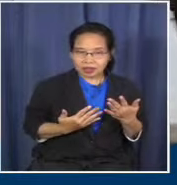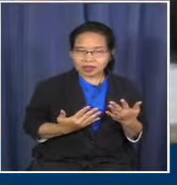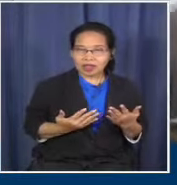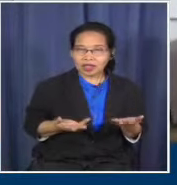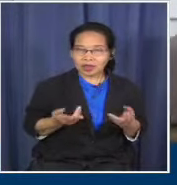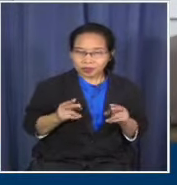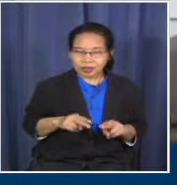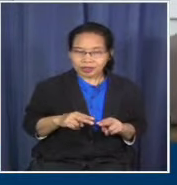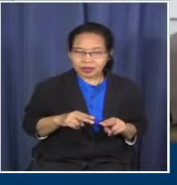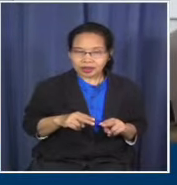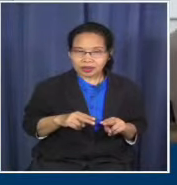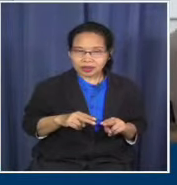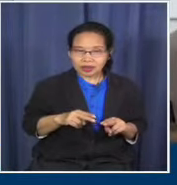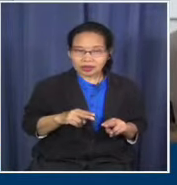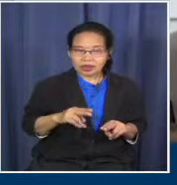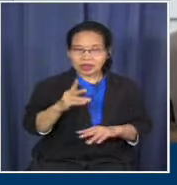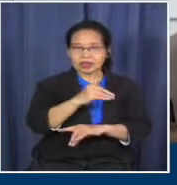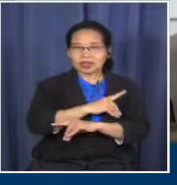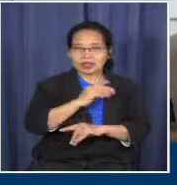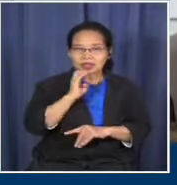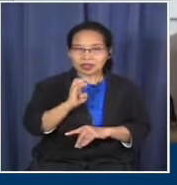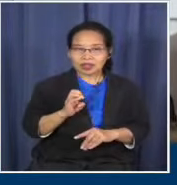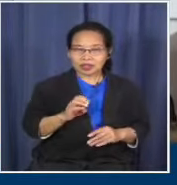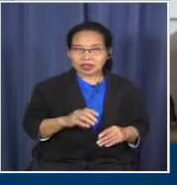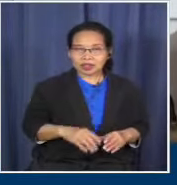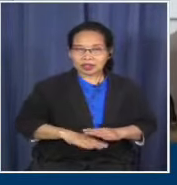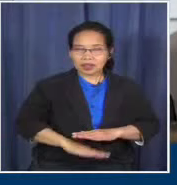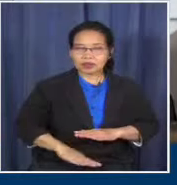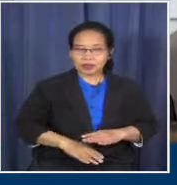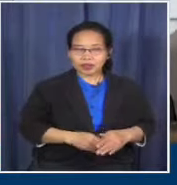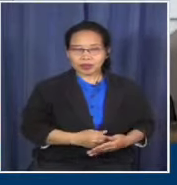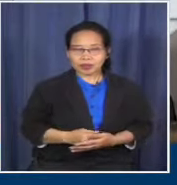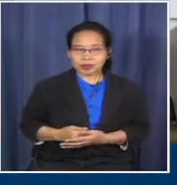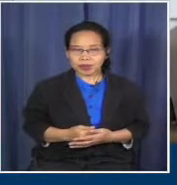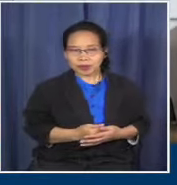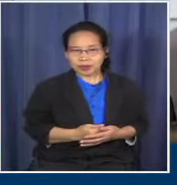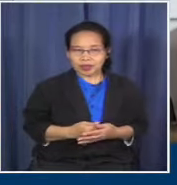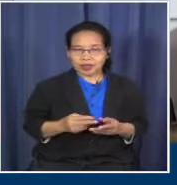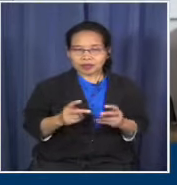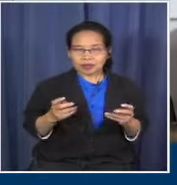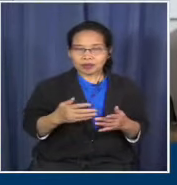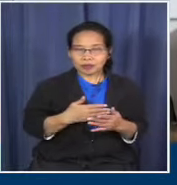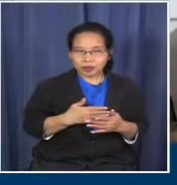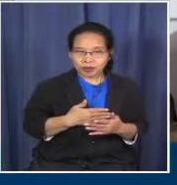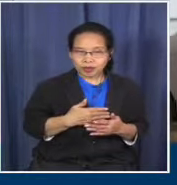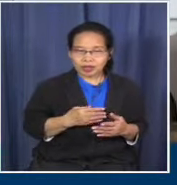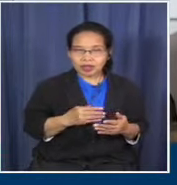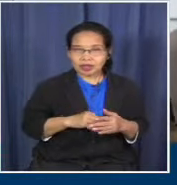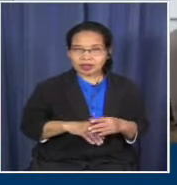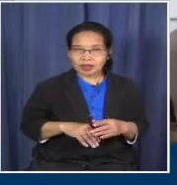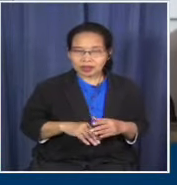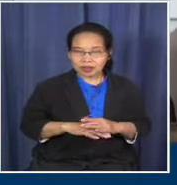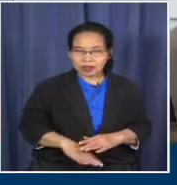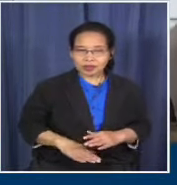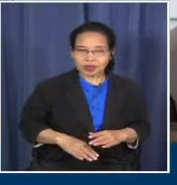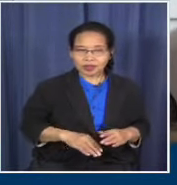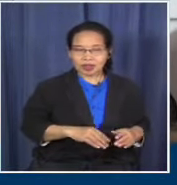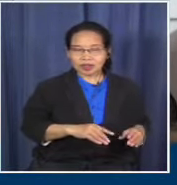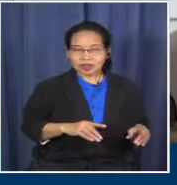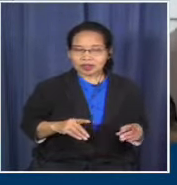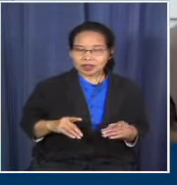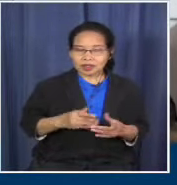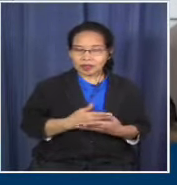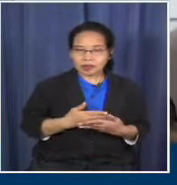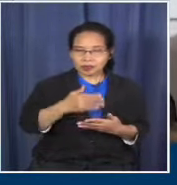to happen on the day that she will deliver the baby. Even before the delivery of the baby, the father